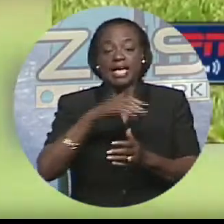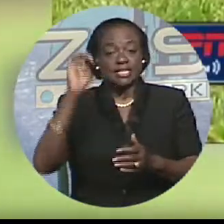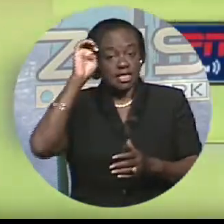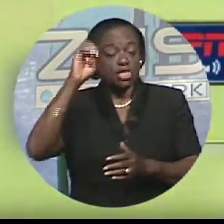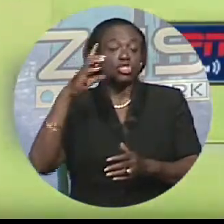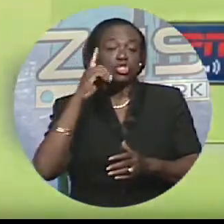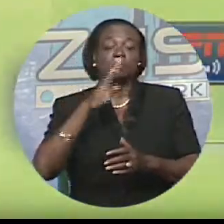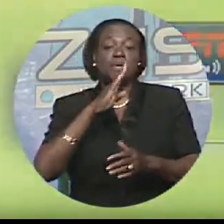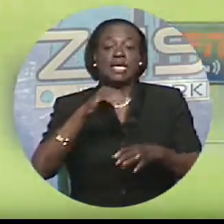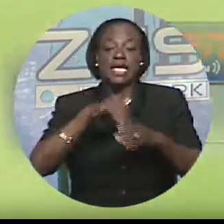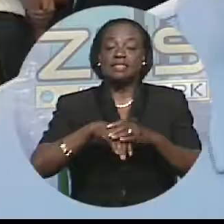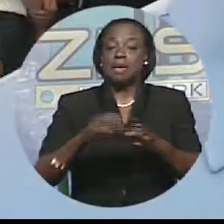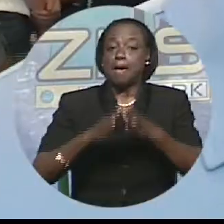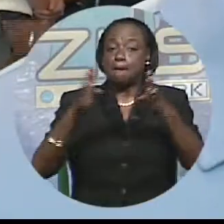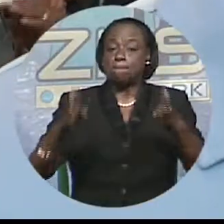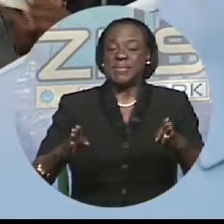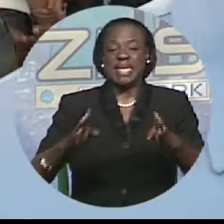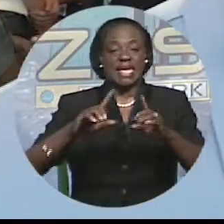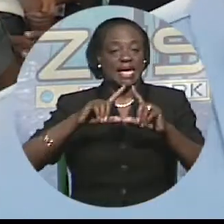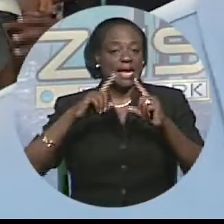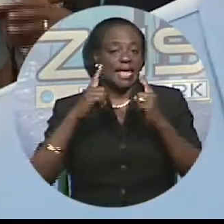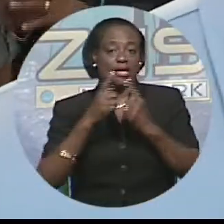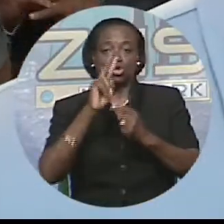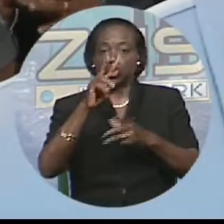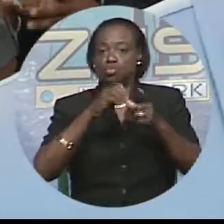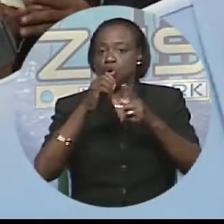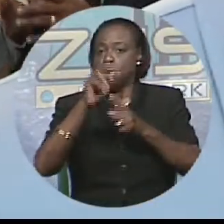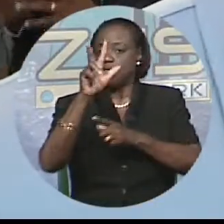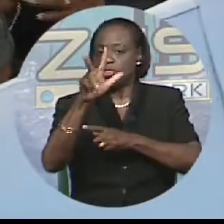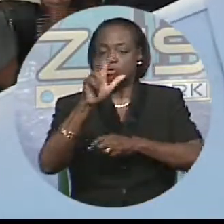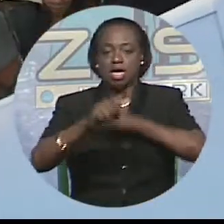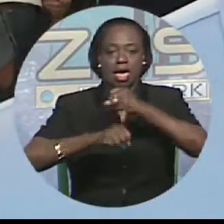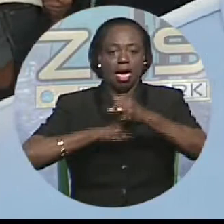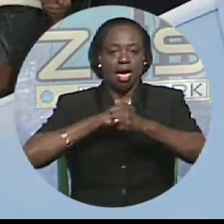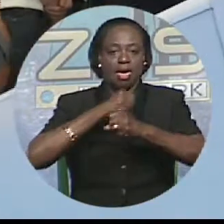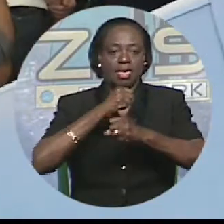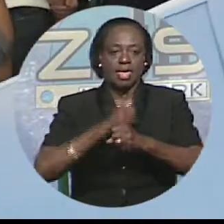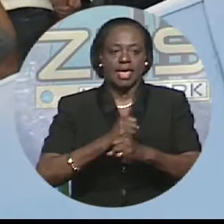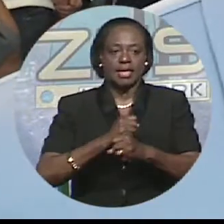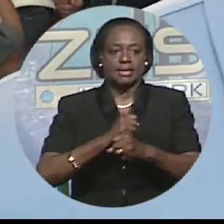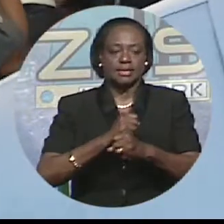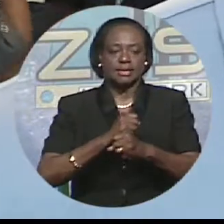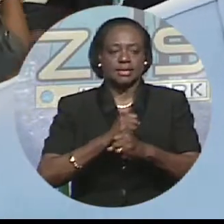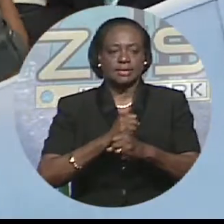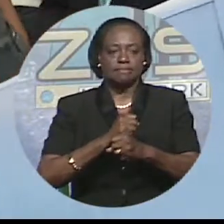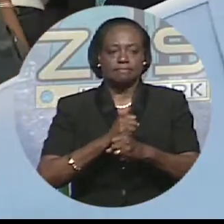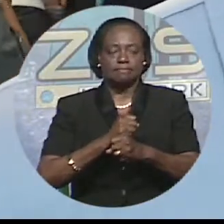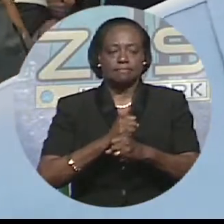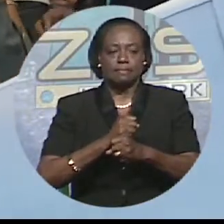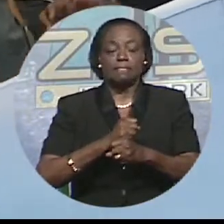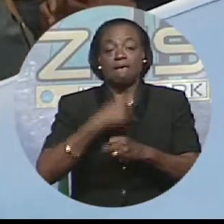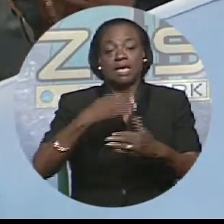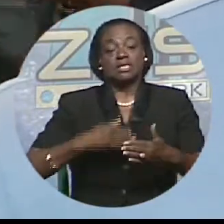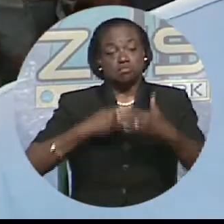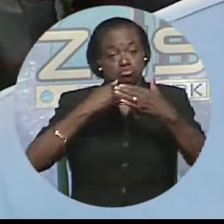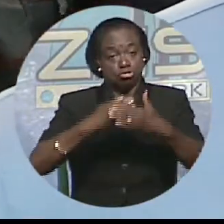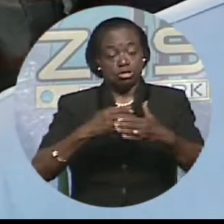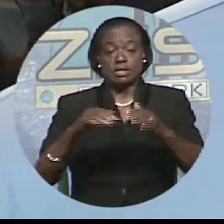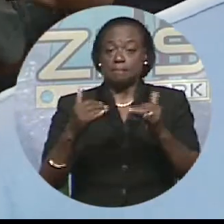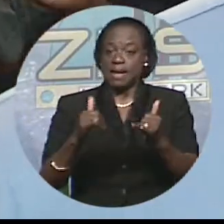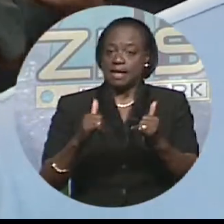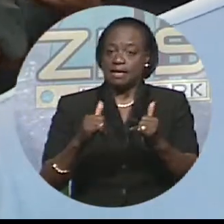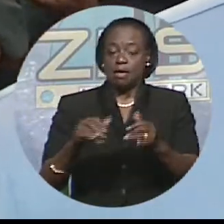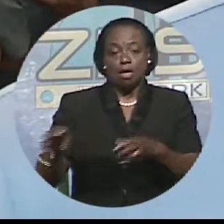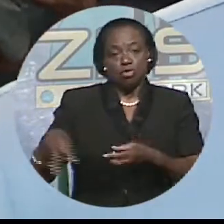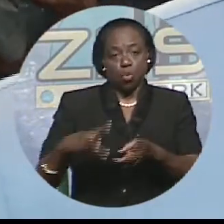leagues in 2 or 3 years. His instincts to the game have gotten a lot better. His approach at the plate, the way he takes